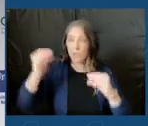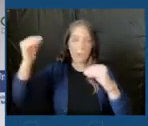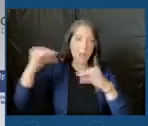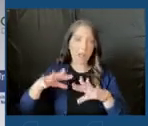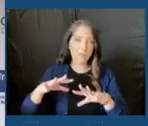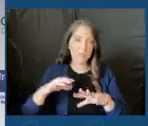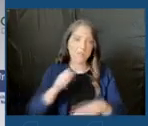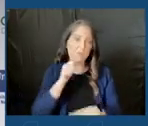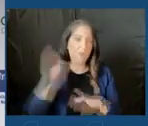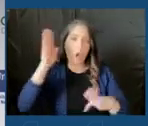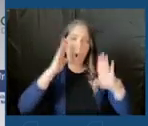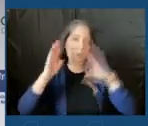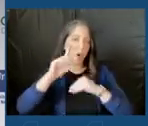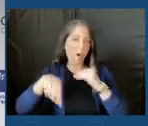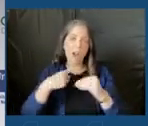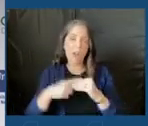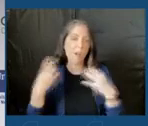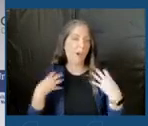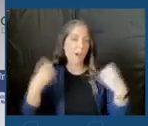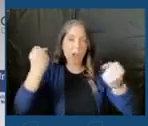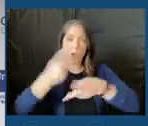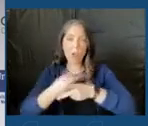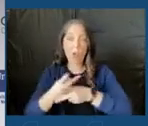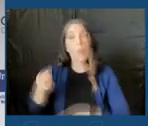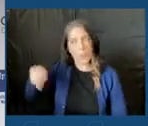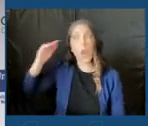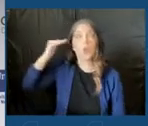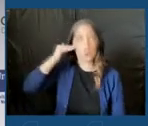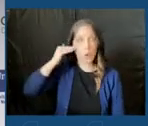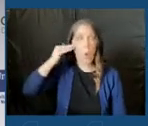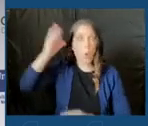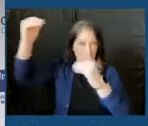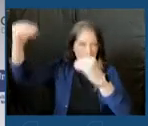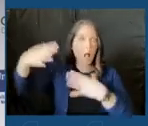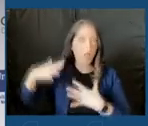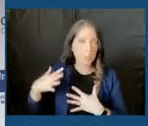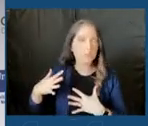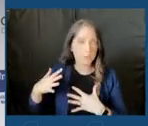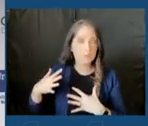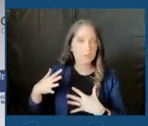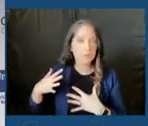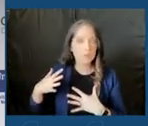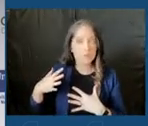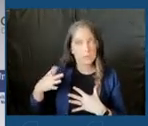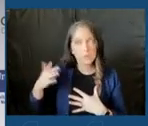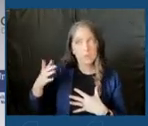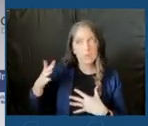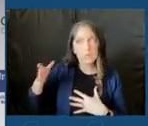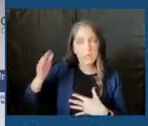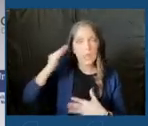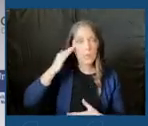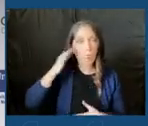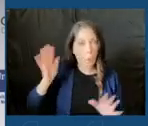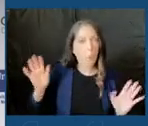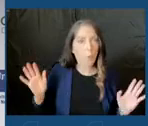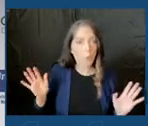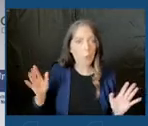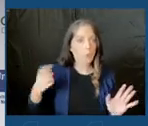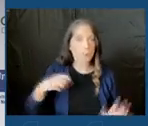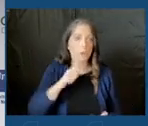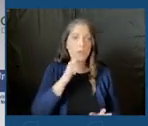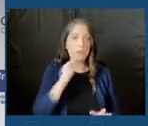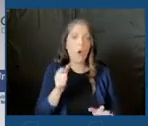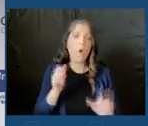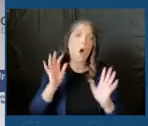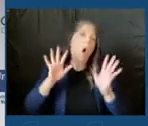care. And they know they are blessed. They know that this is an advantage that too many do not have, and we do not take it for granted.